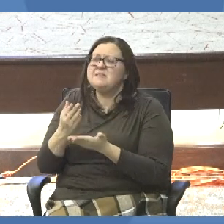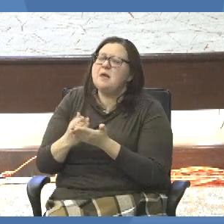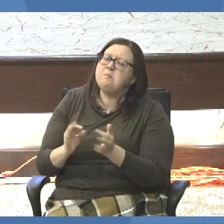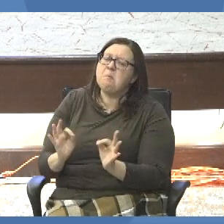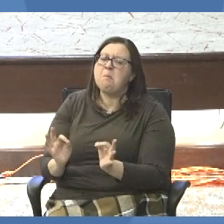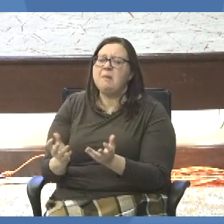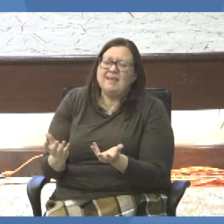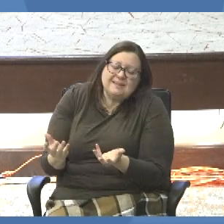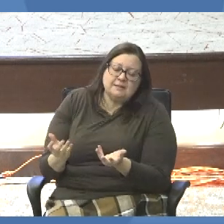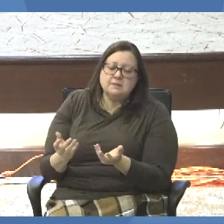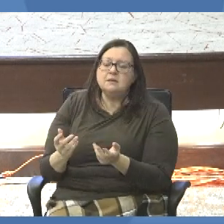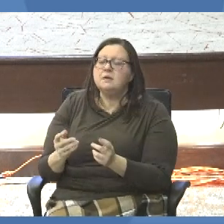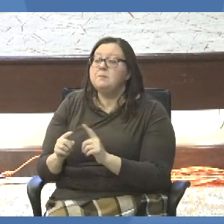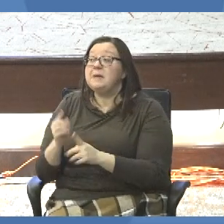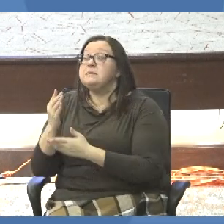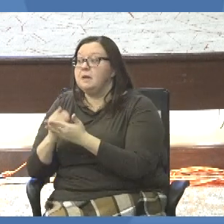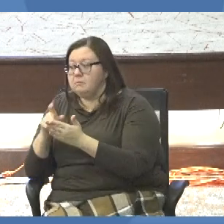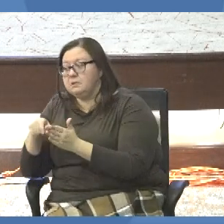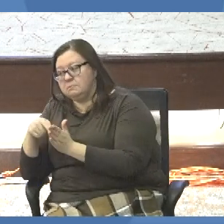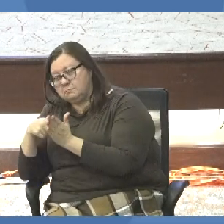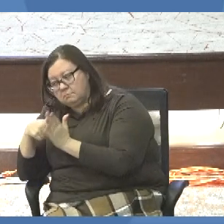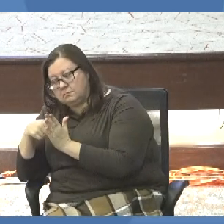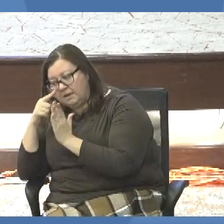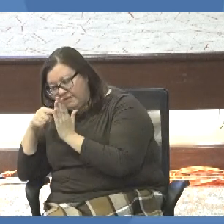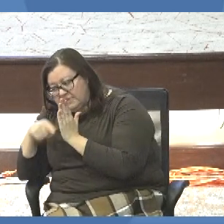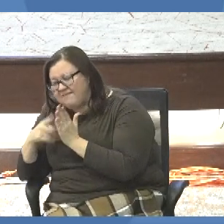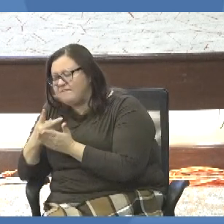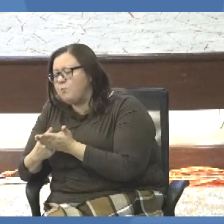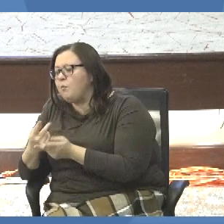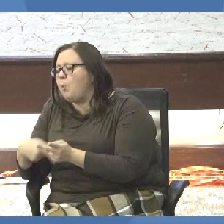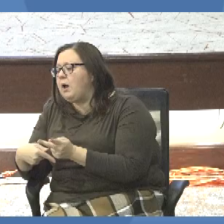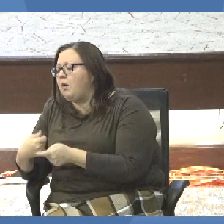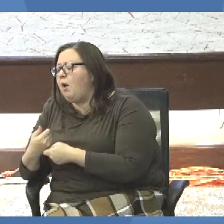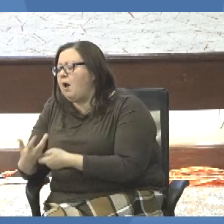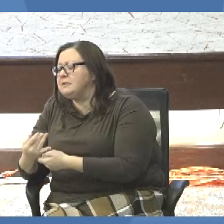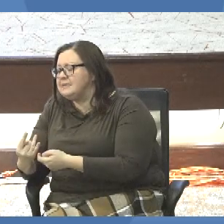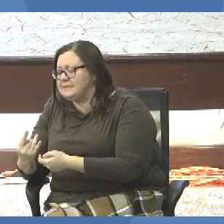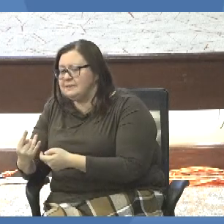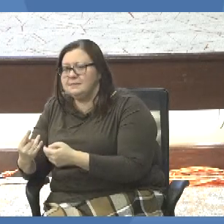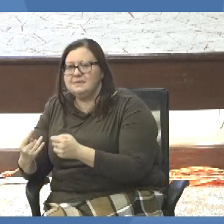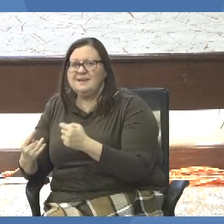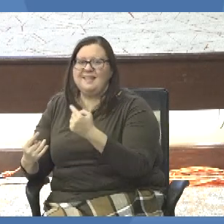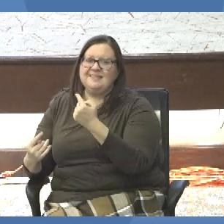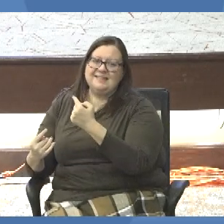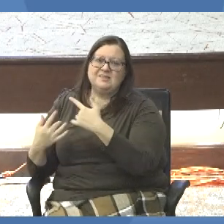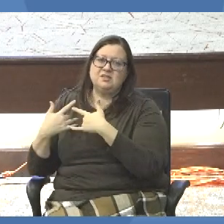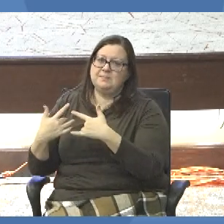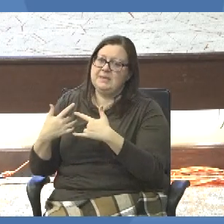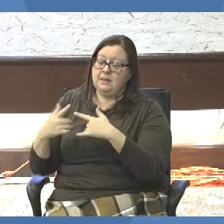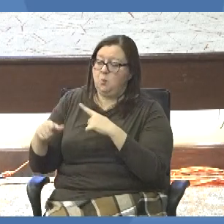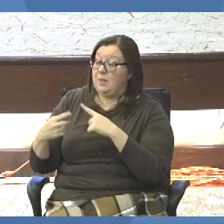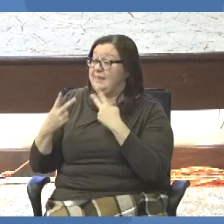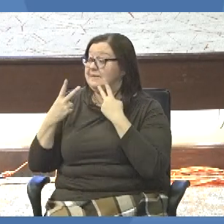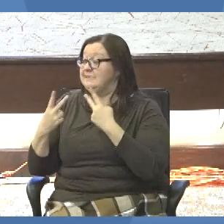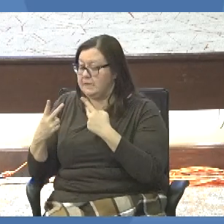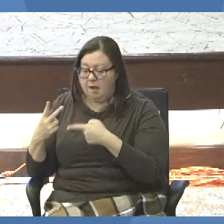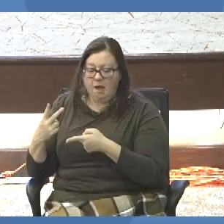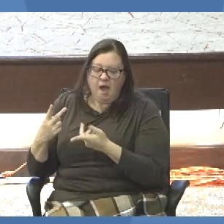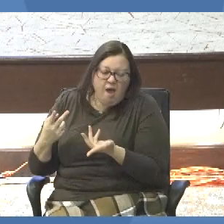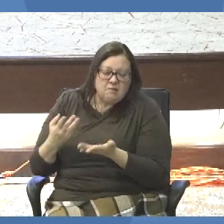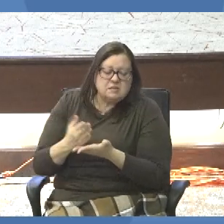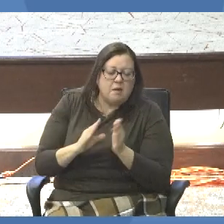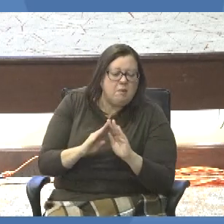our fire crews can do the actual investigation and determination of the cause. So this is just responses by our fire investigators to those incidents.